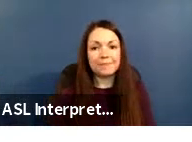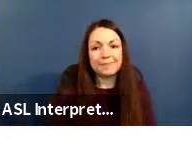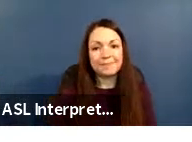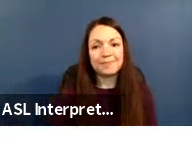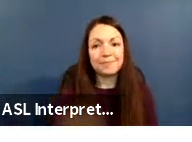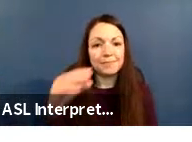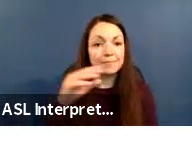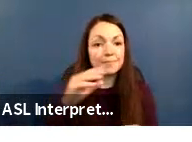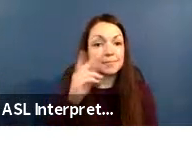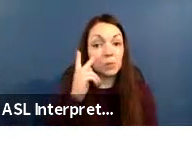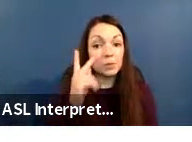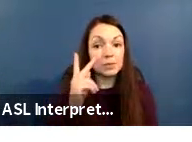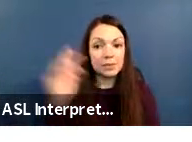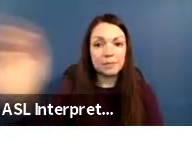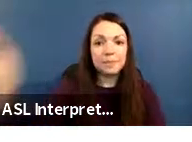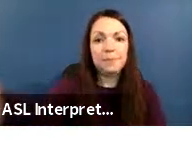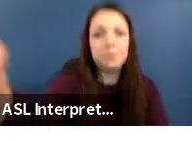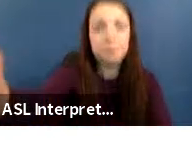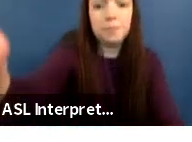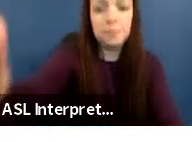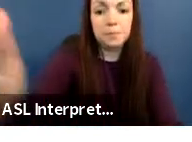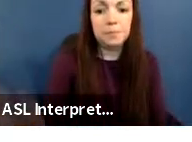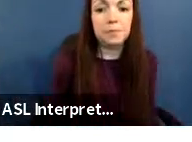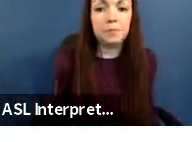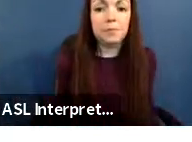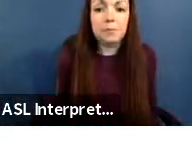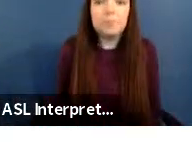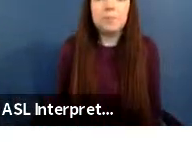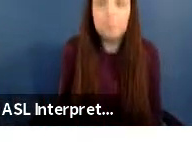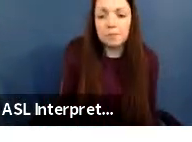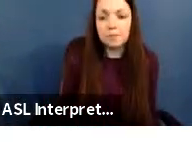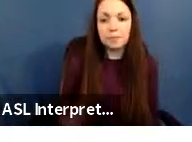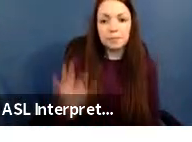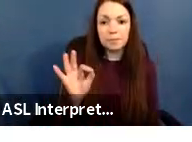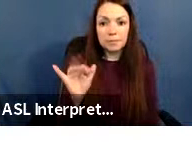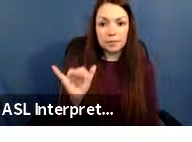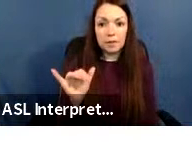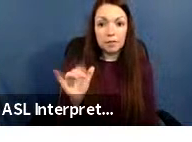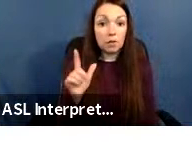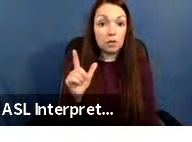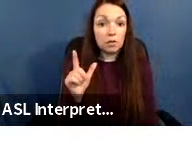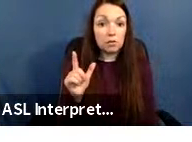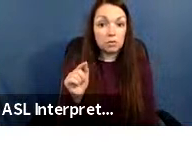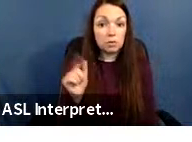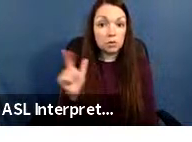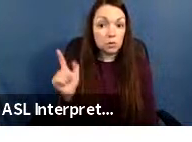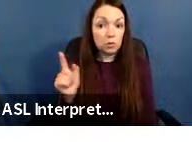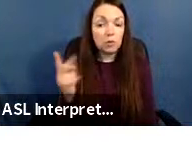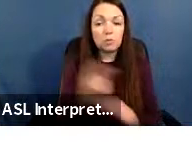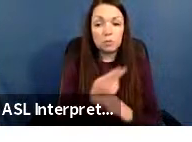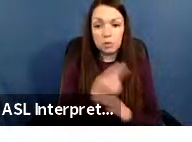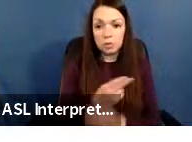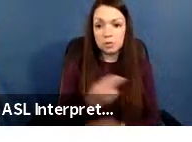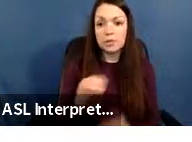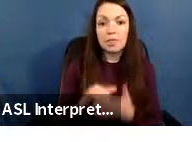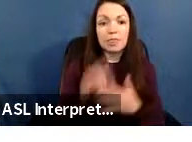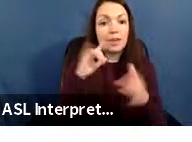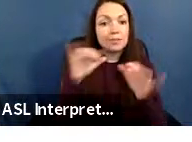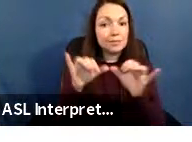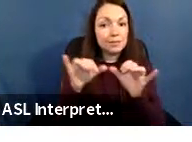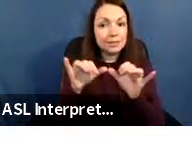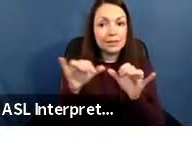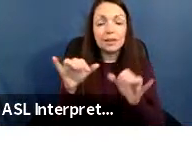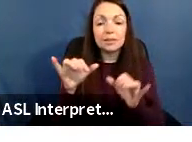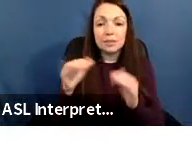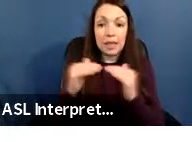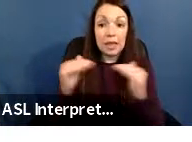year 21, CPS utilized the equity index tool that we've been describing to prioritize projects